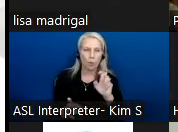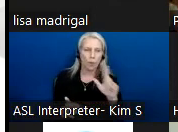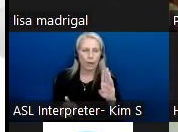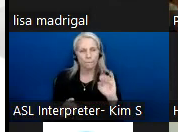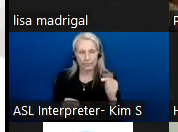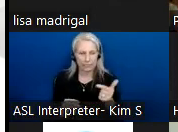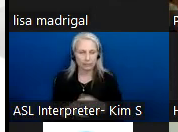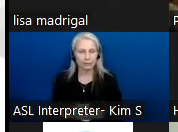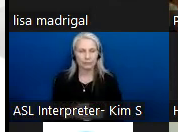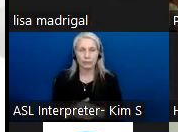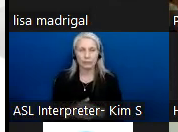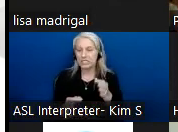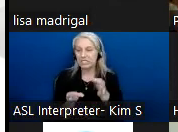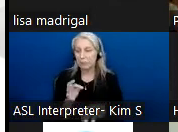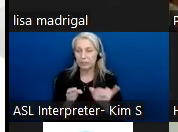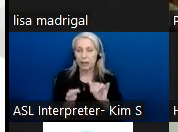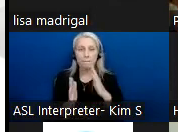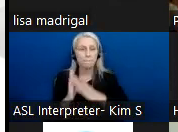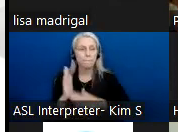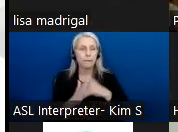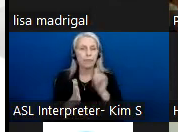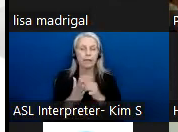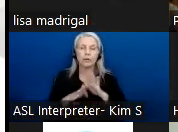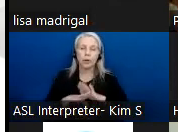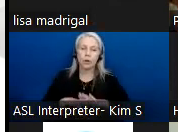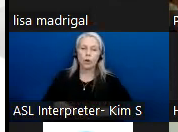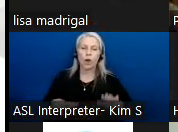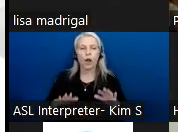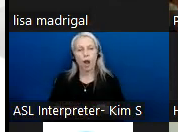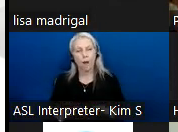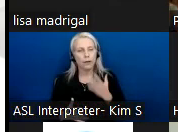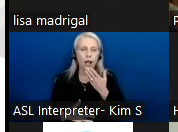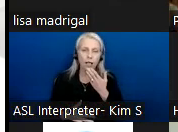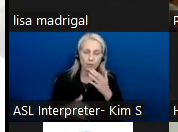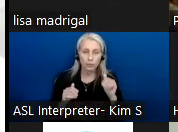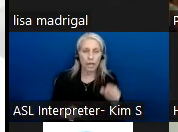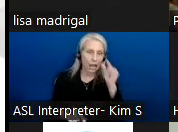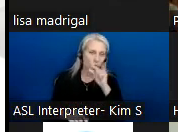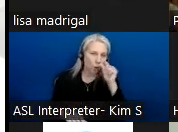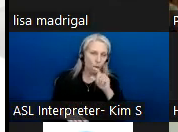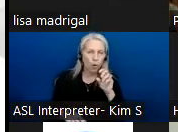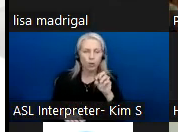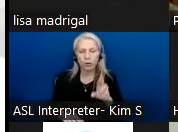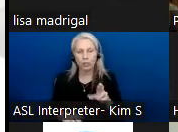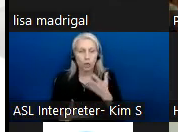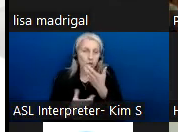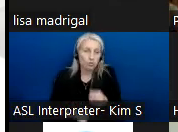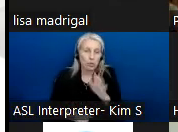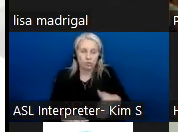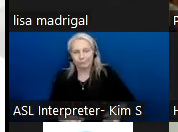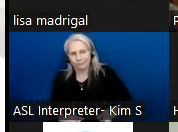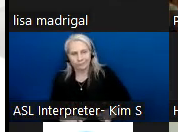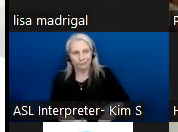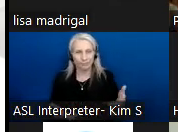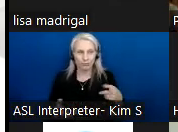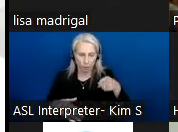simple as paint that is soothing colors. And that's something you can easily Google or just, trust your own gut instinct